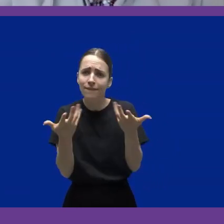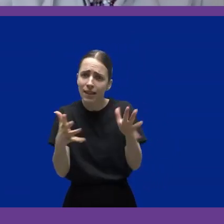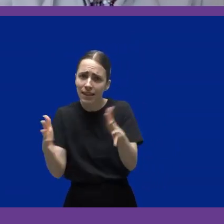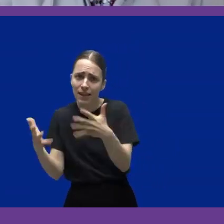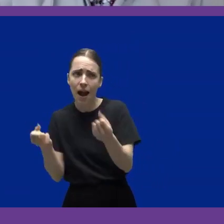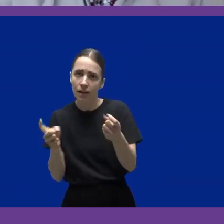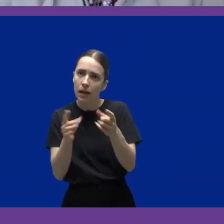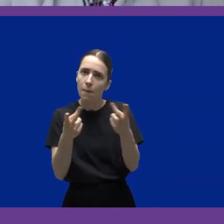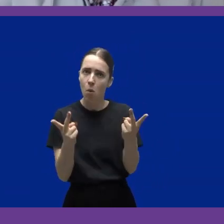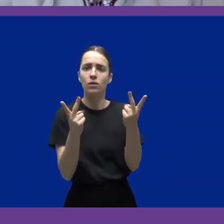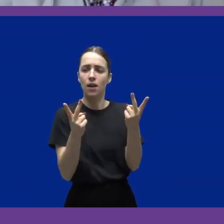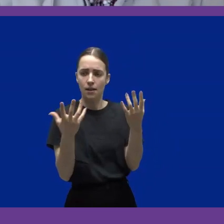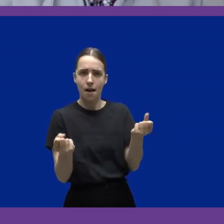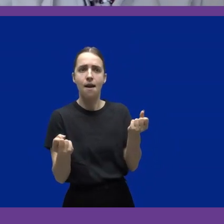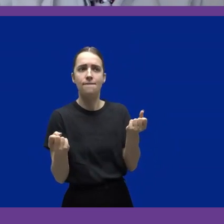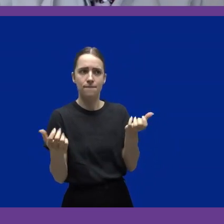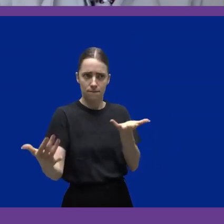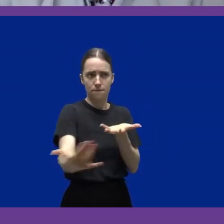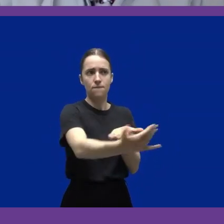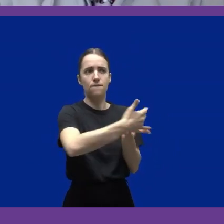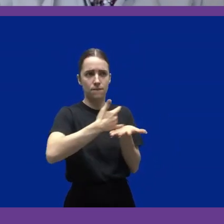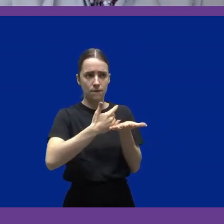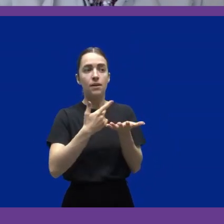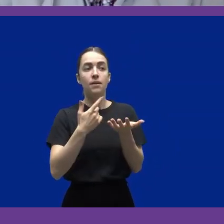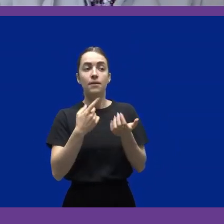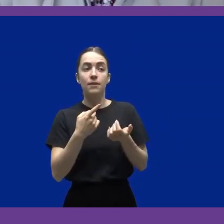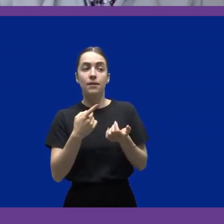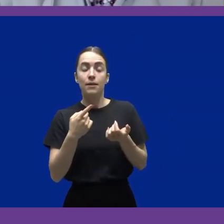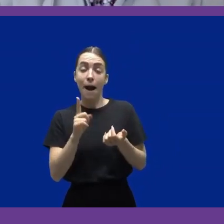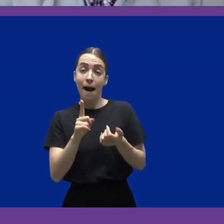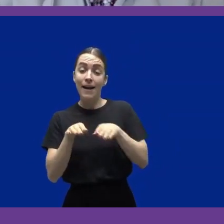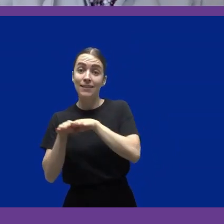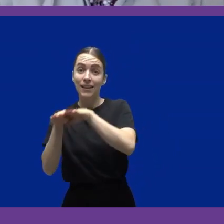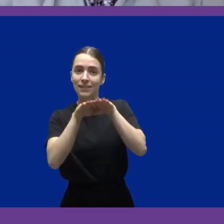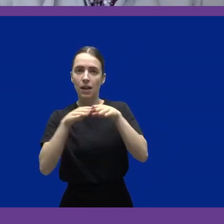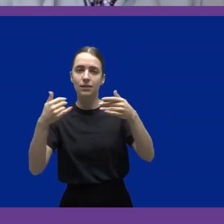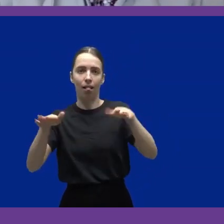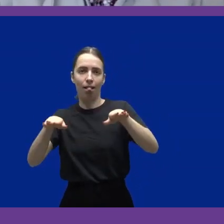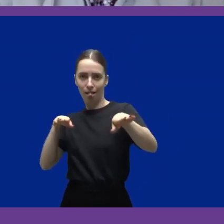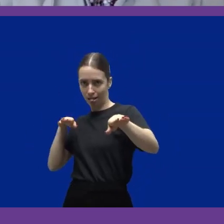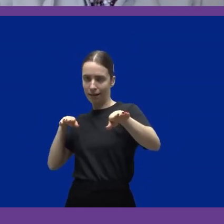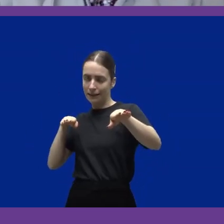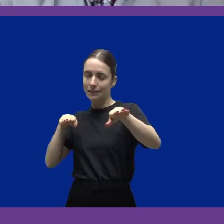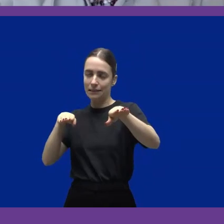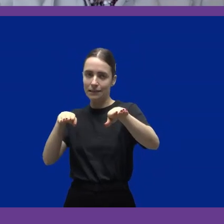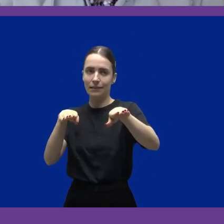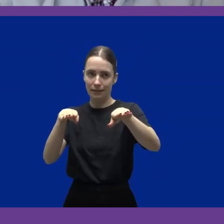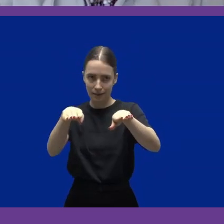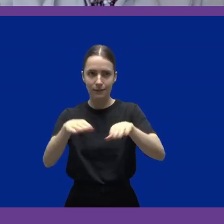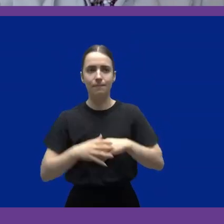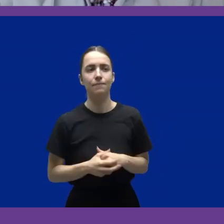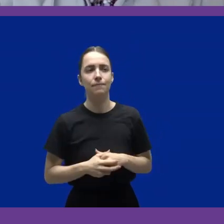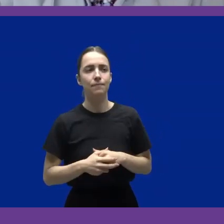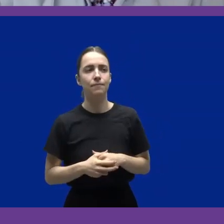we need to express some concerns because we fear that it could have an impact on the on